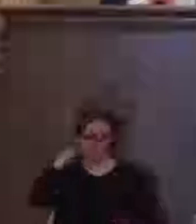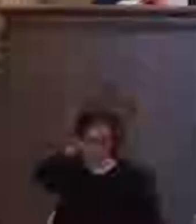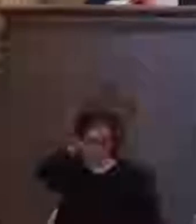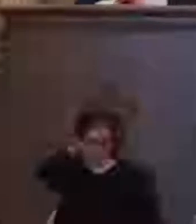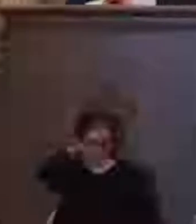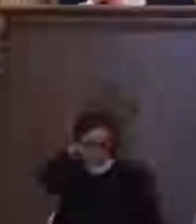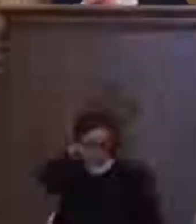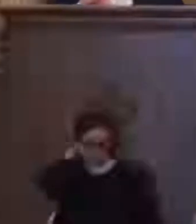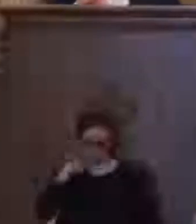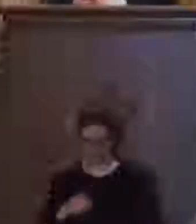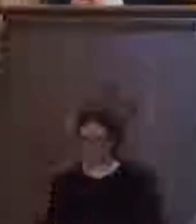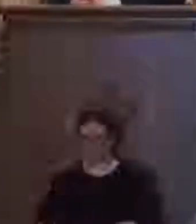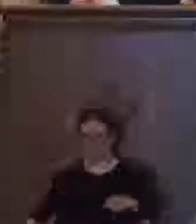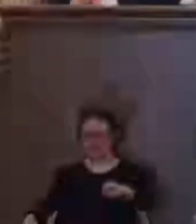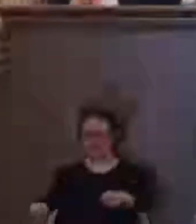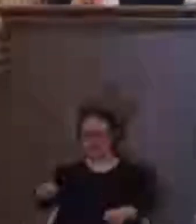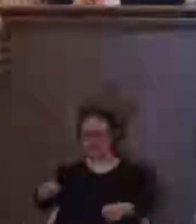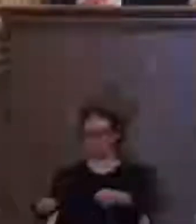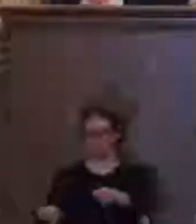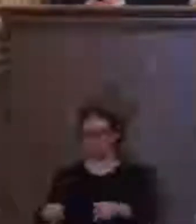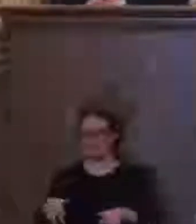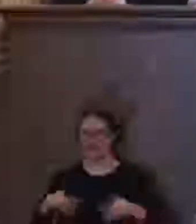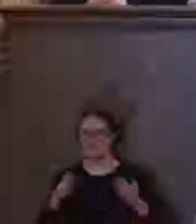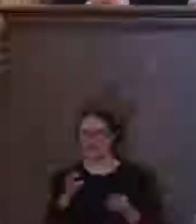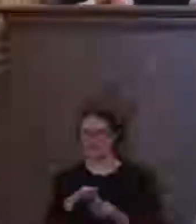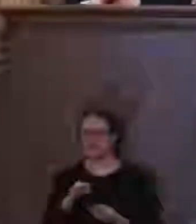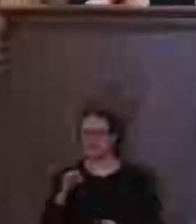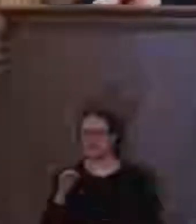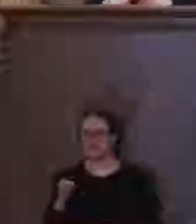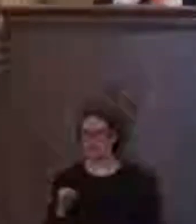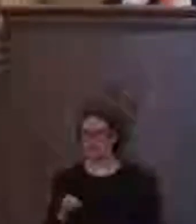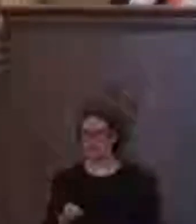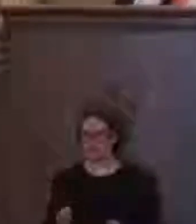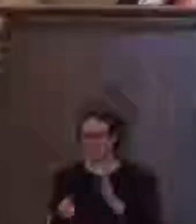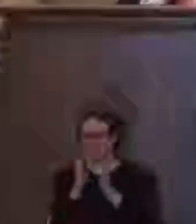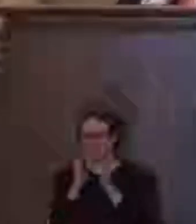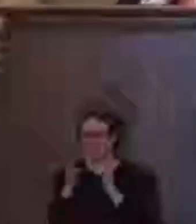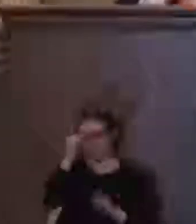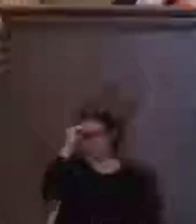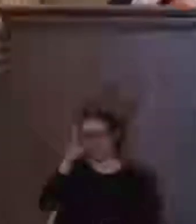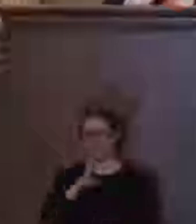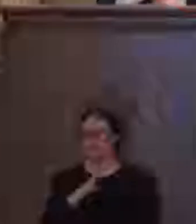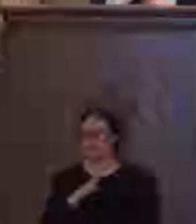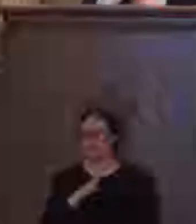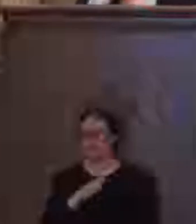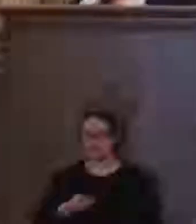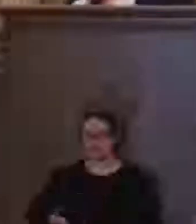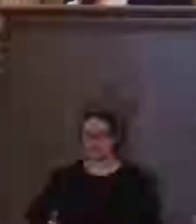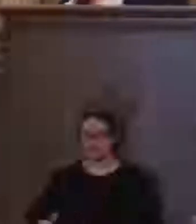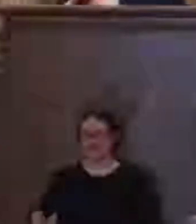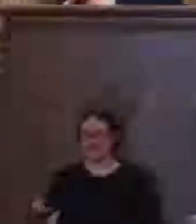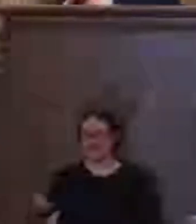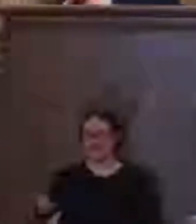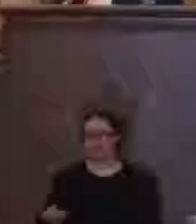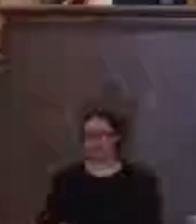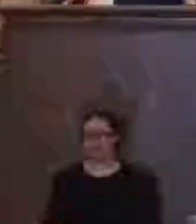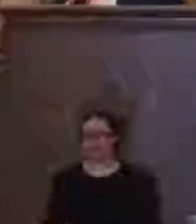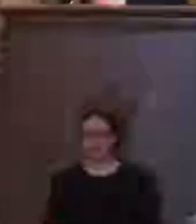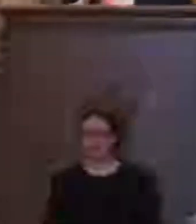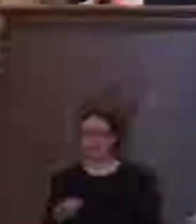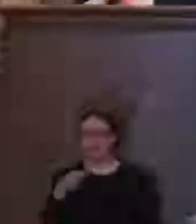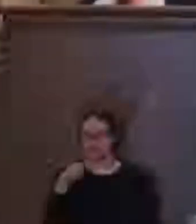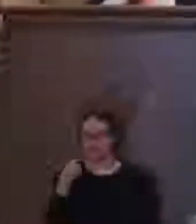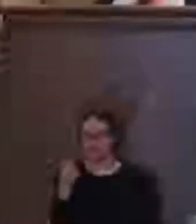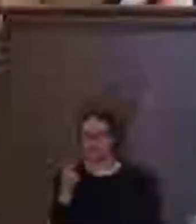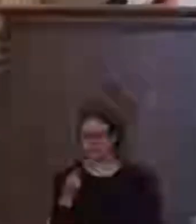but man, we're driving by and I just felt the Holy Ghost. We need a witness to this man and invite him. And I'm telling you